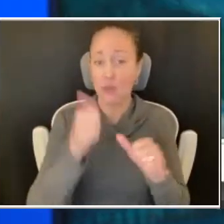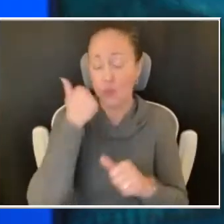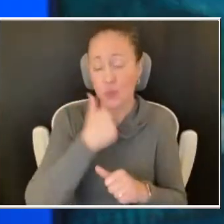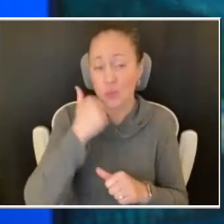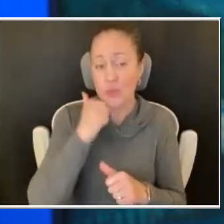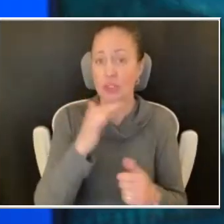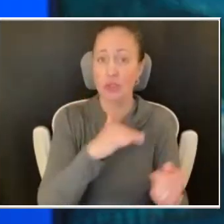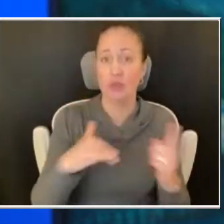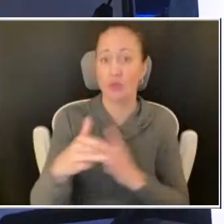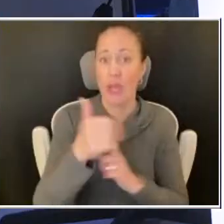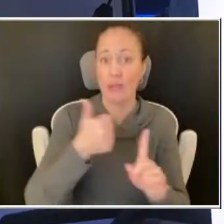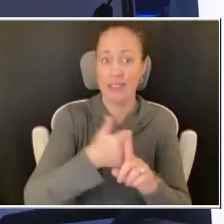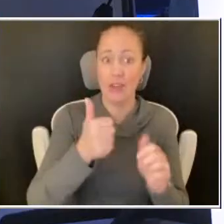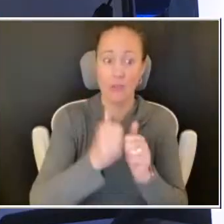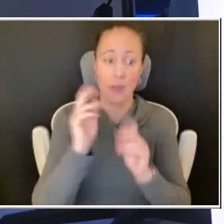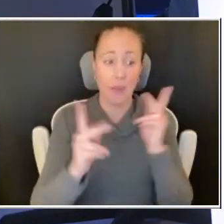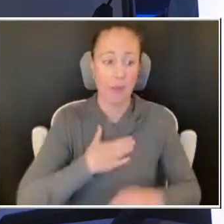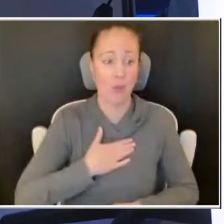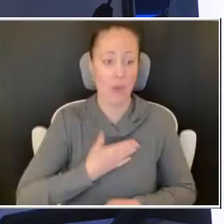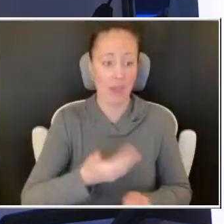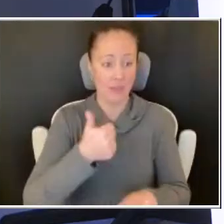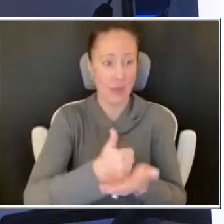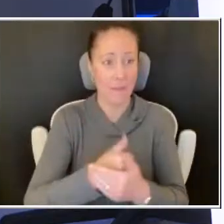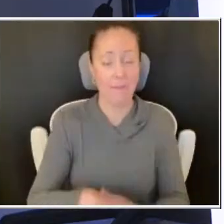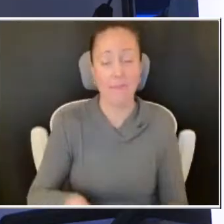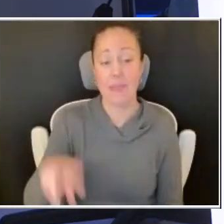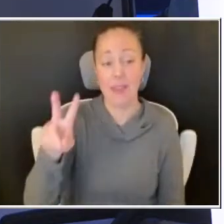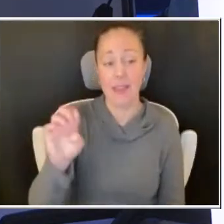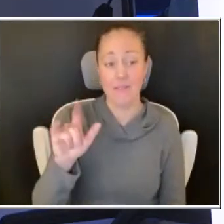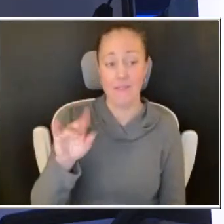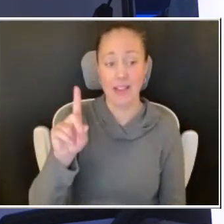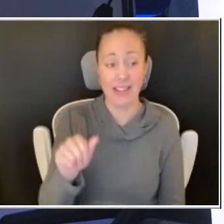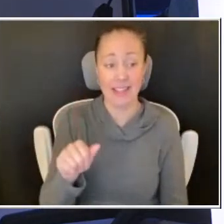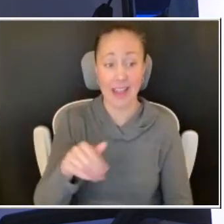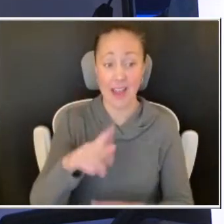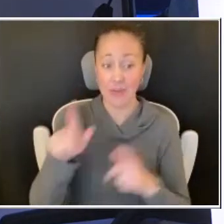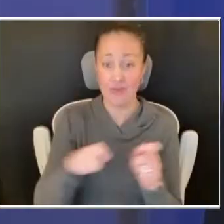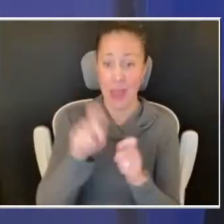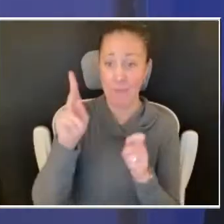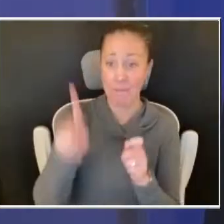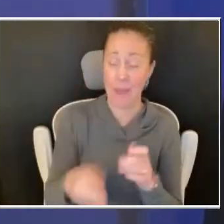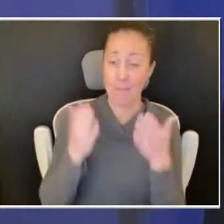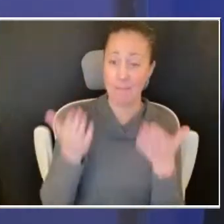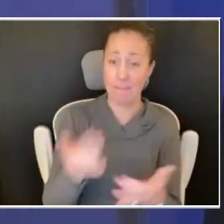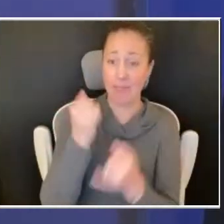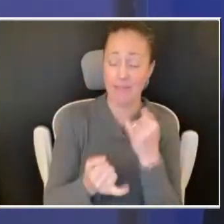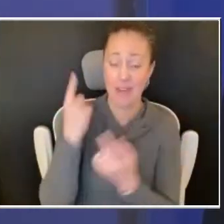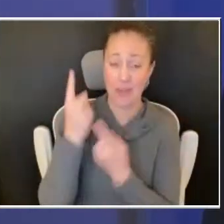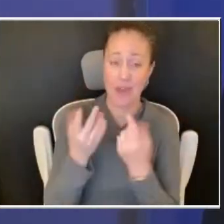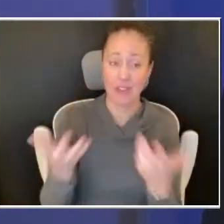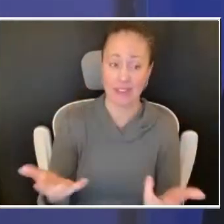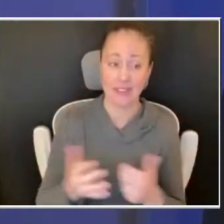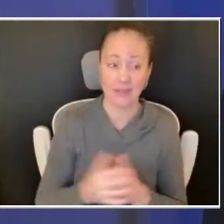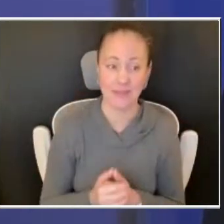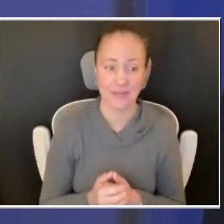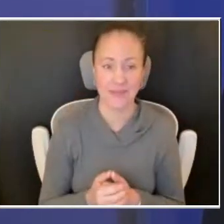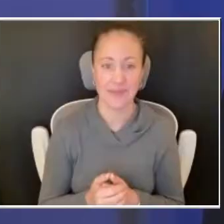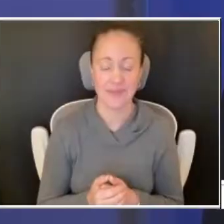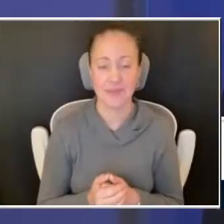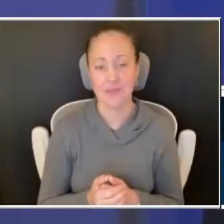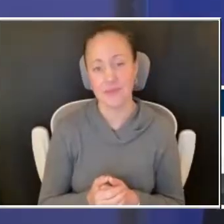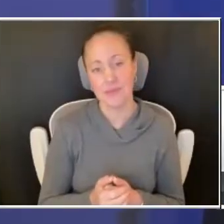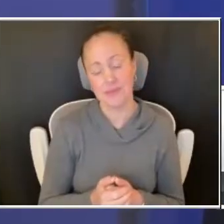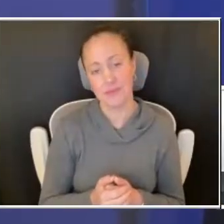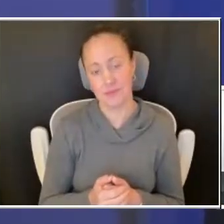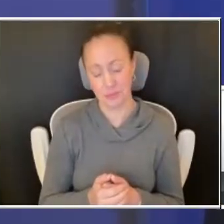people that are willing to help. Belinda, wrap us up. Yeah. What do you want the big takeaway from this story? I think for me, this was